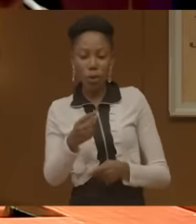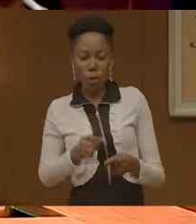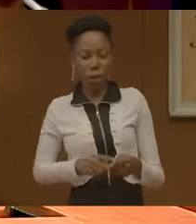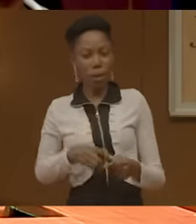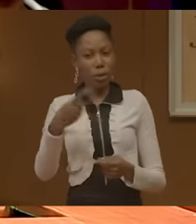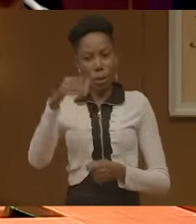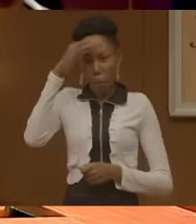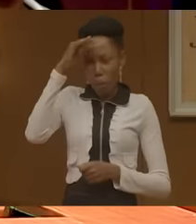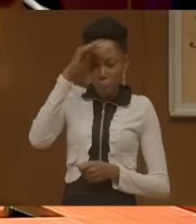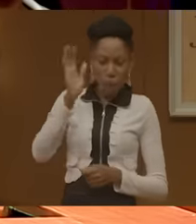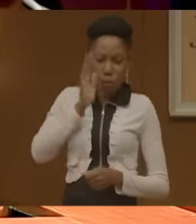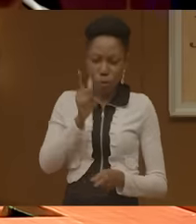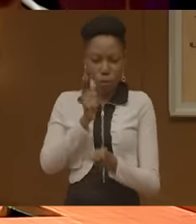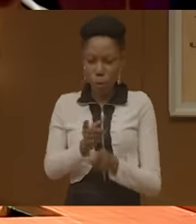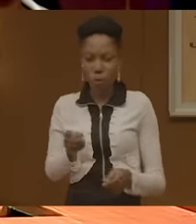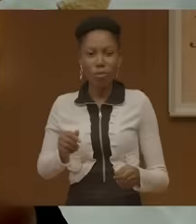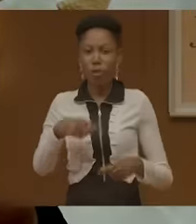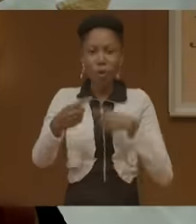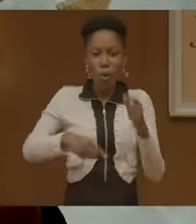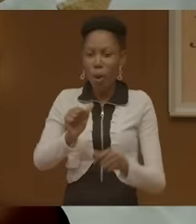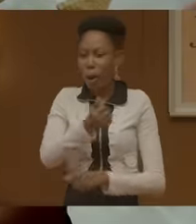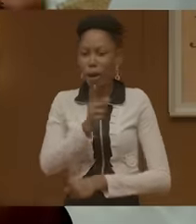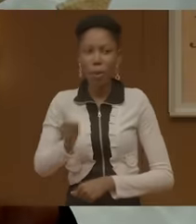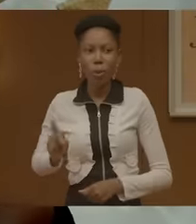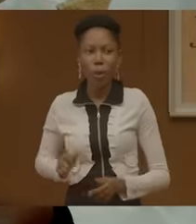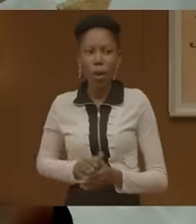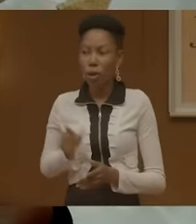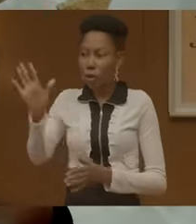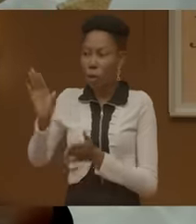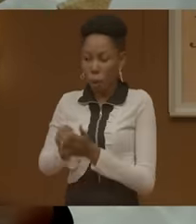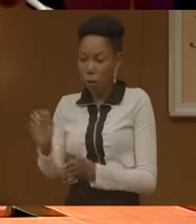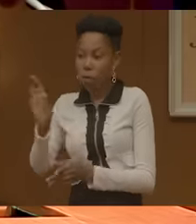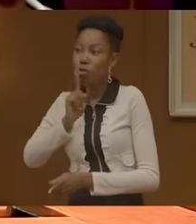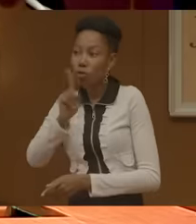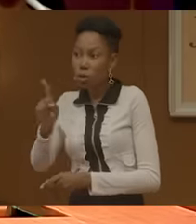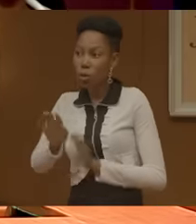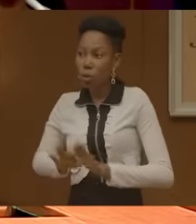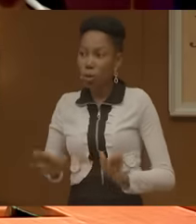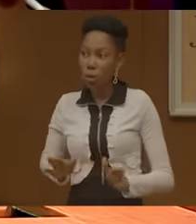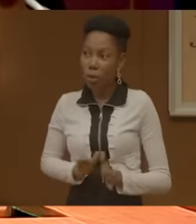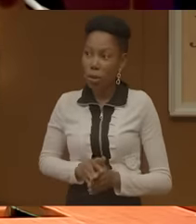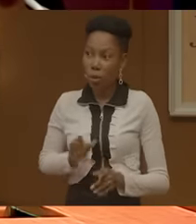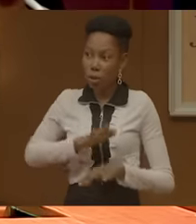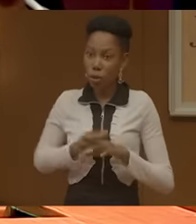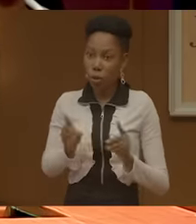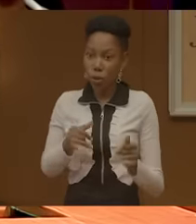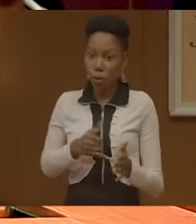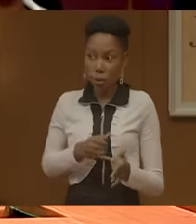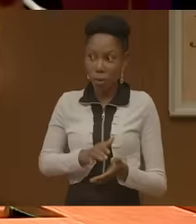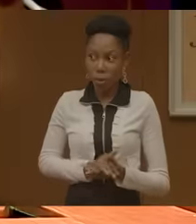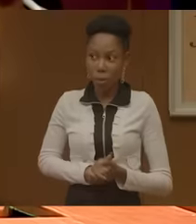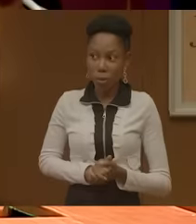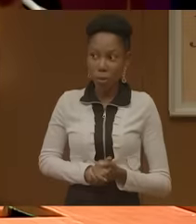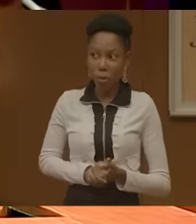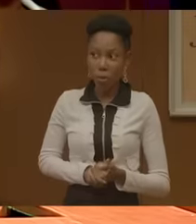going well, I'm not even sending him go. And your other children, they don't do that? They are not, you know, I have